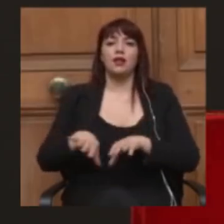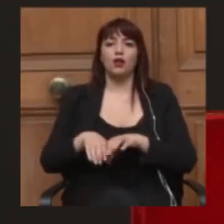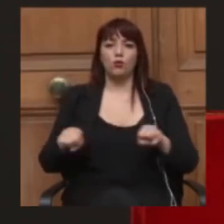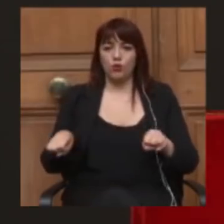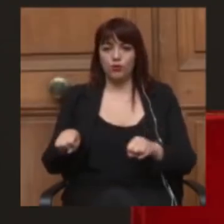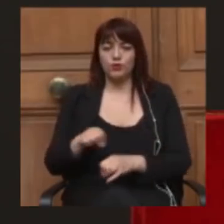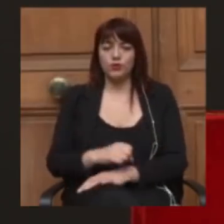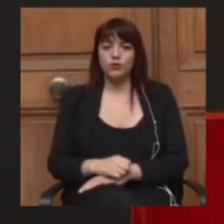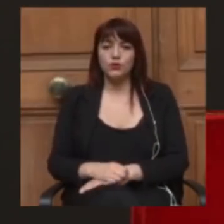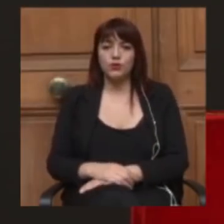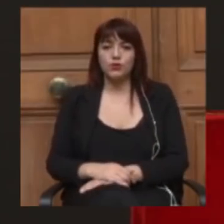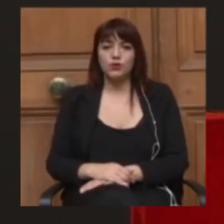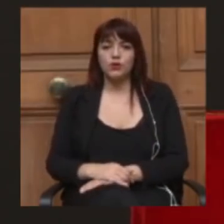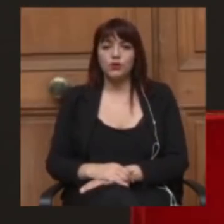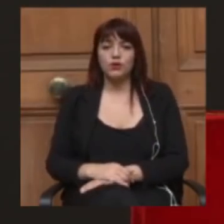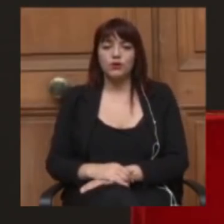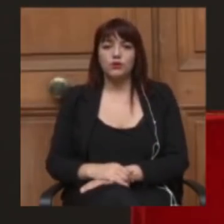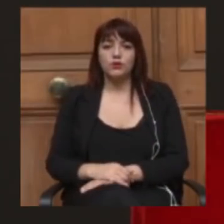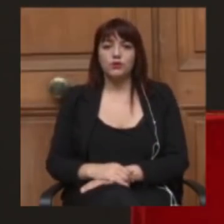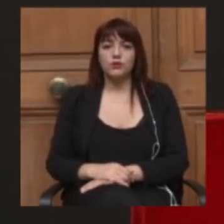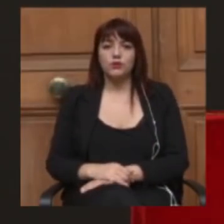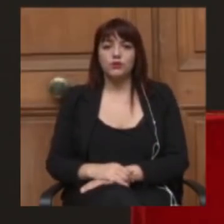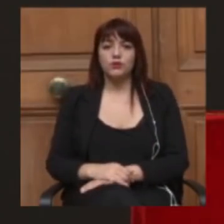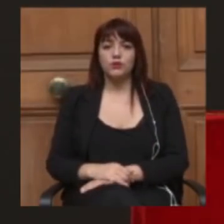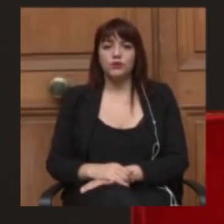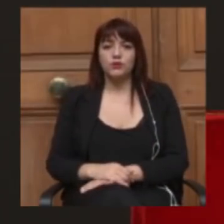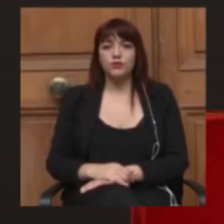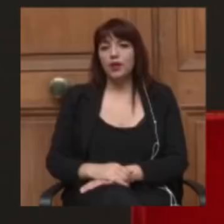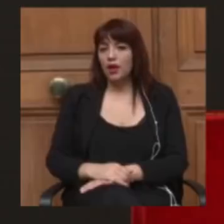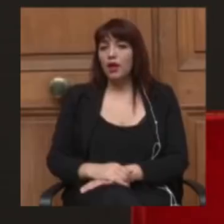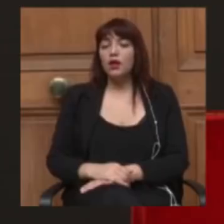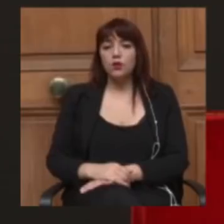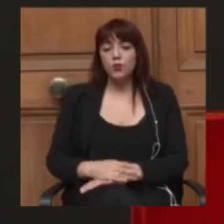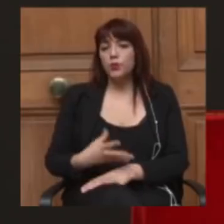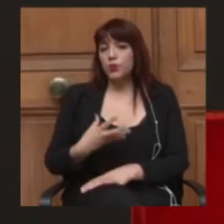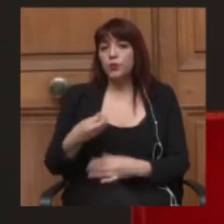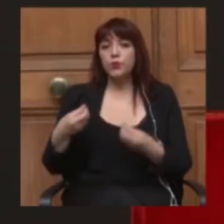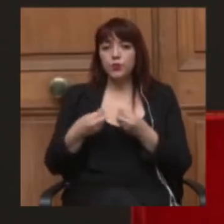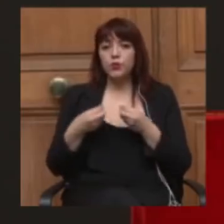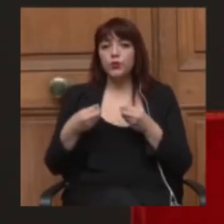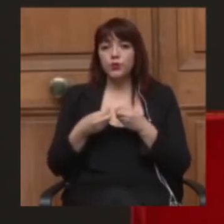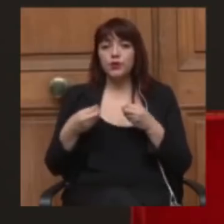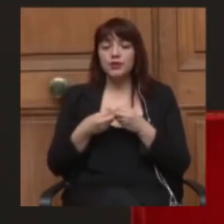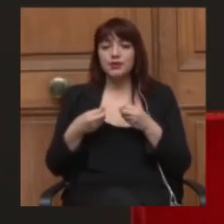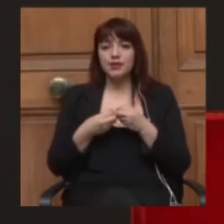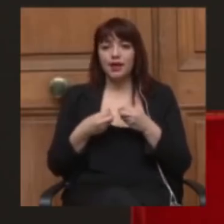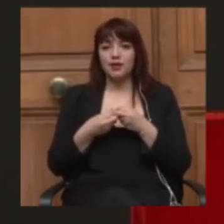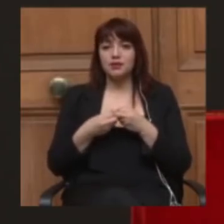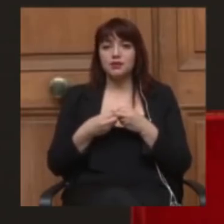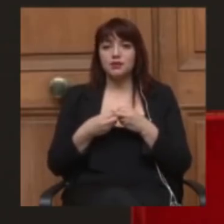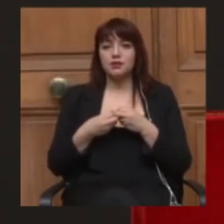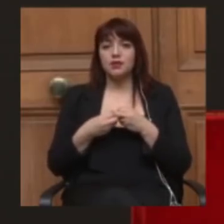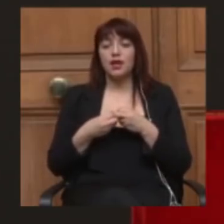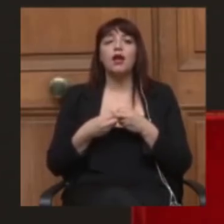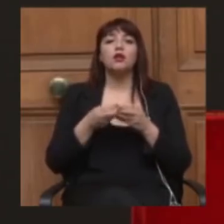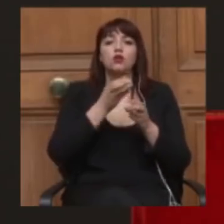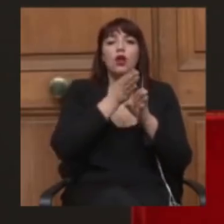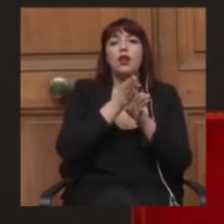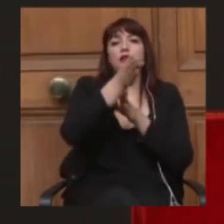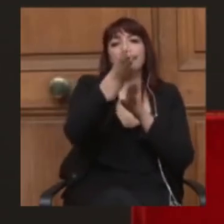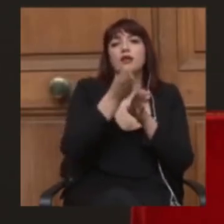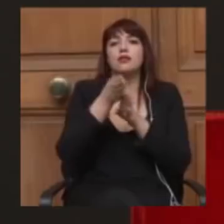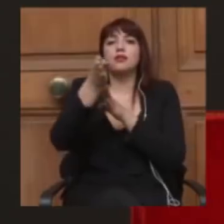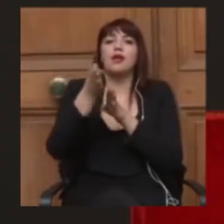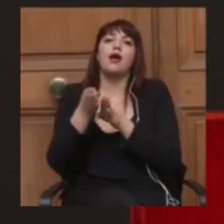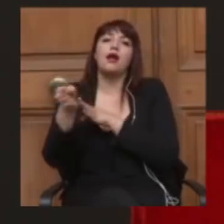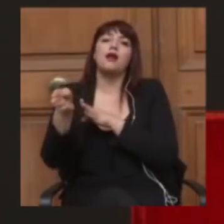Such accounts are rarely straightforward. They demand that we rethink the patterns of thought and the genres of